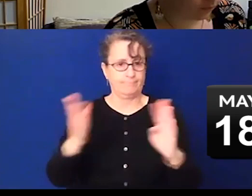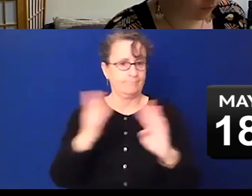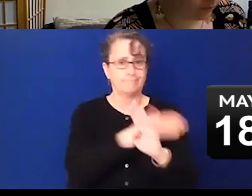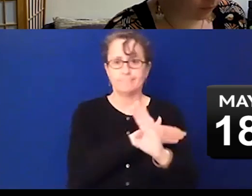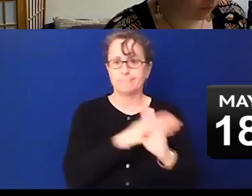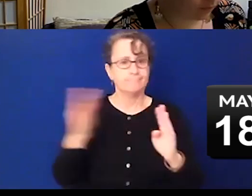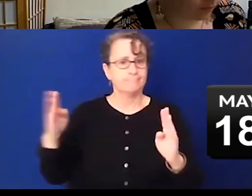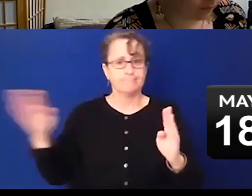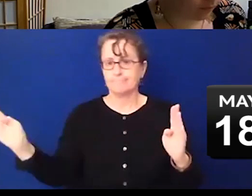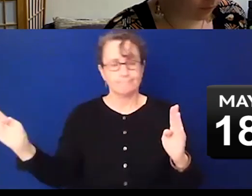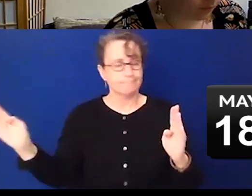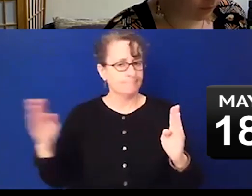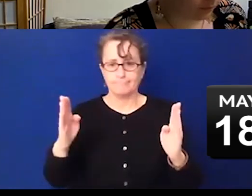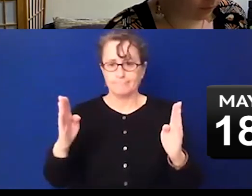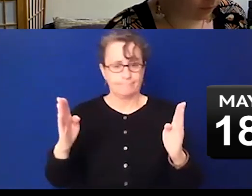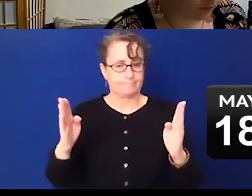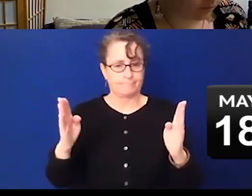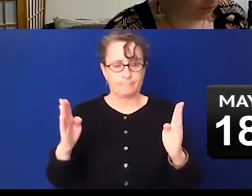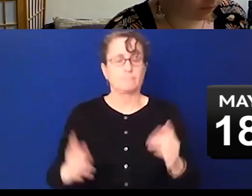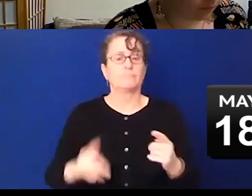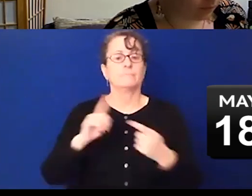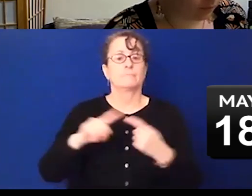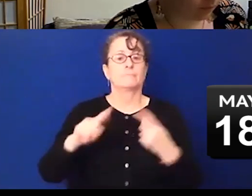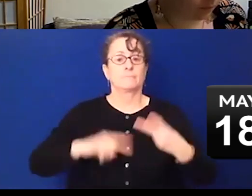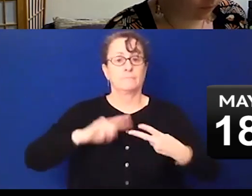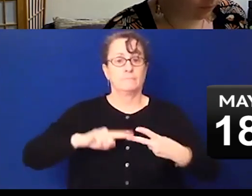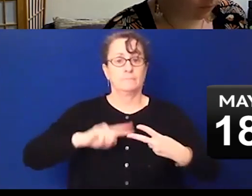And secondly, that